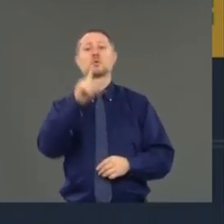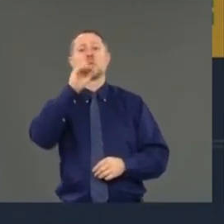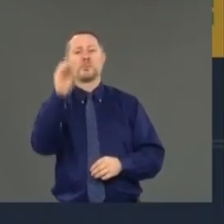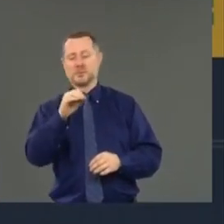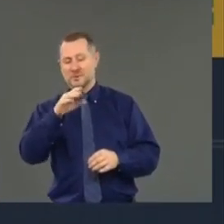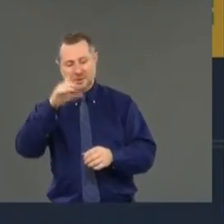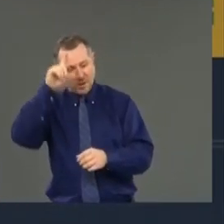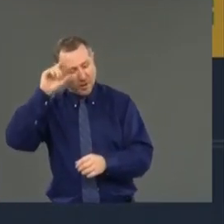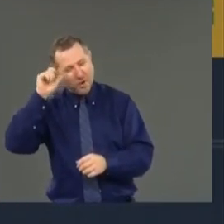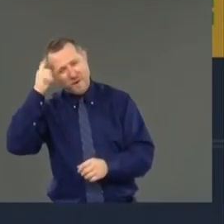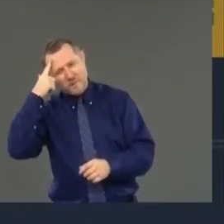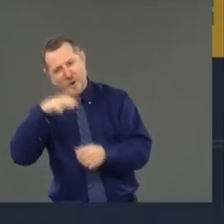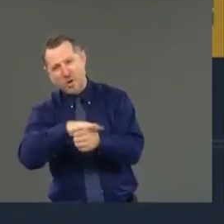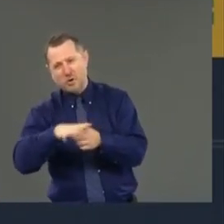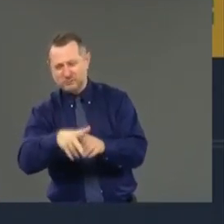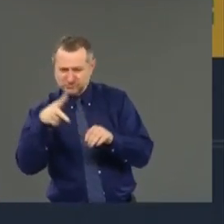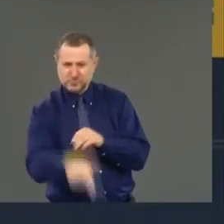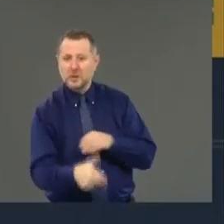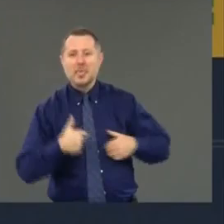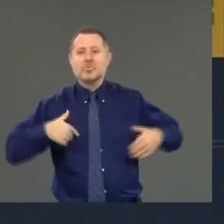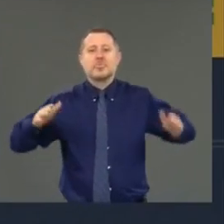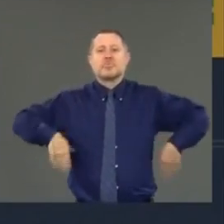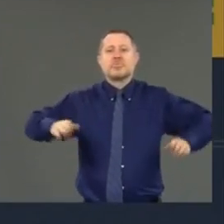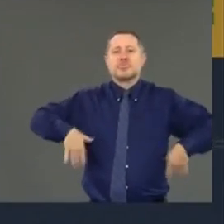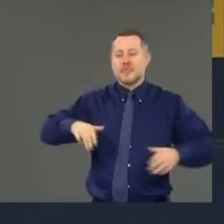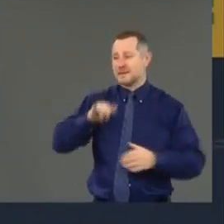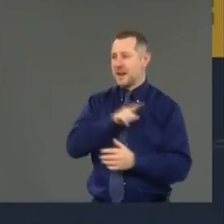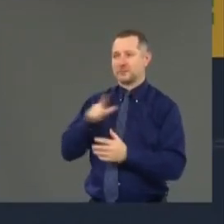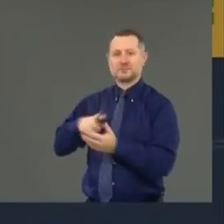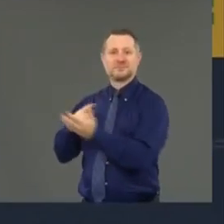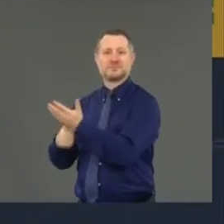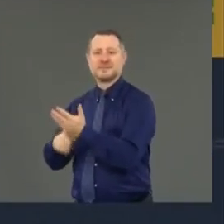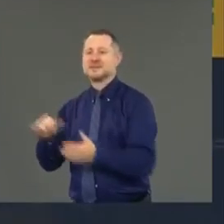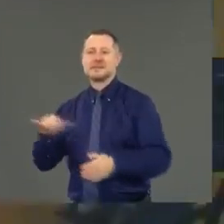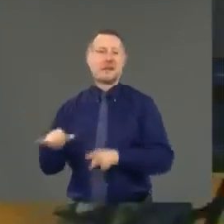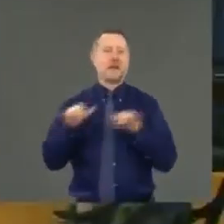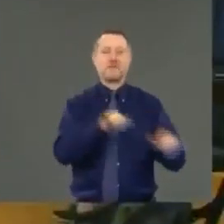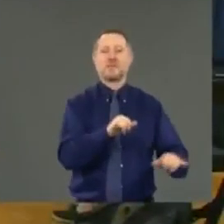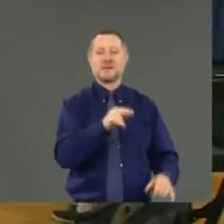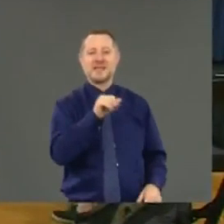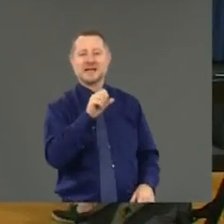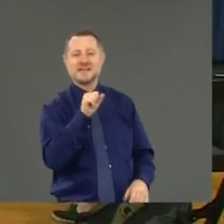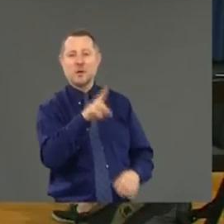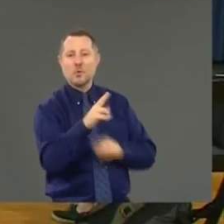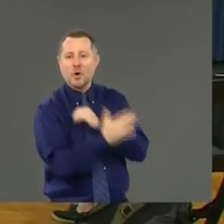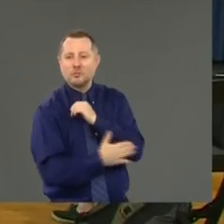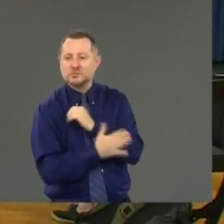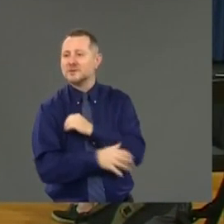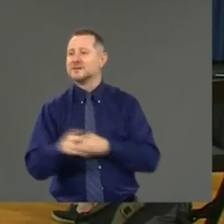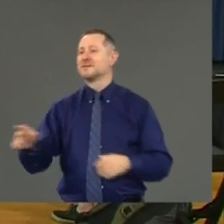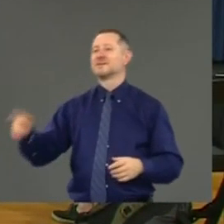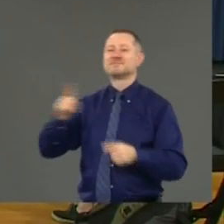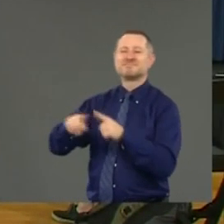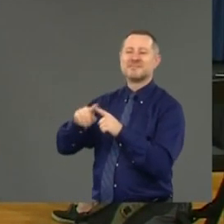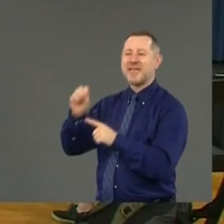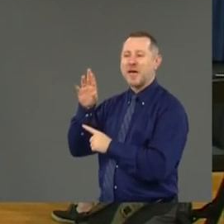with the legislature, so I think it's the same for the Nassau budget or New York City budget or Erie budget. Can you clarify exactly what is the guidance now